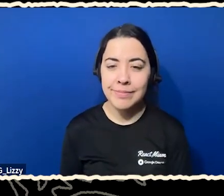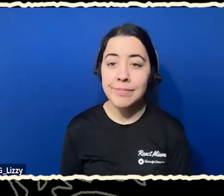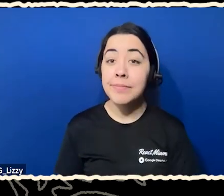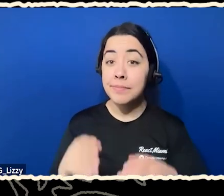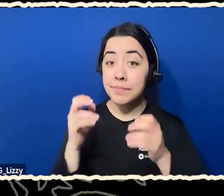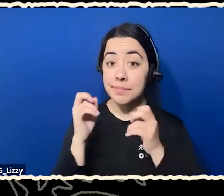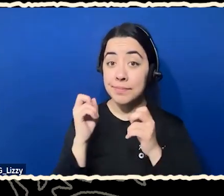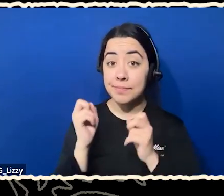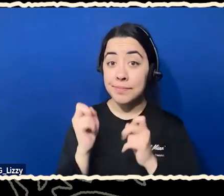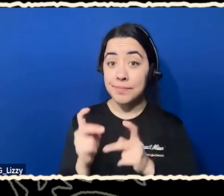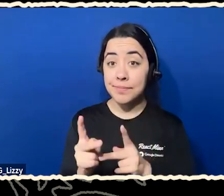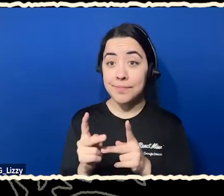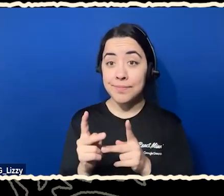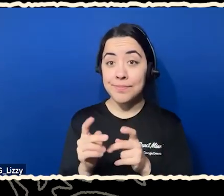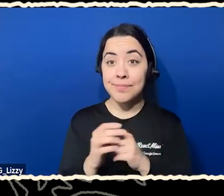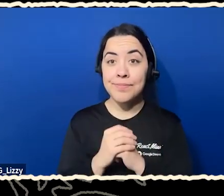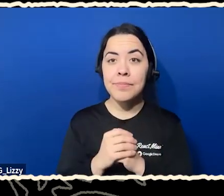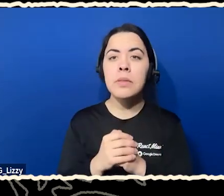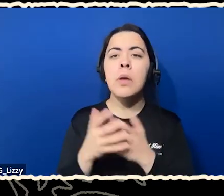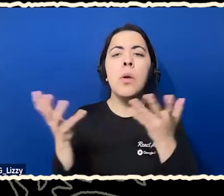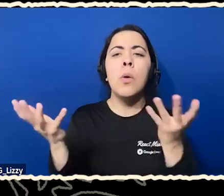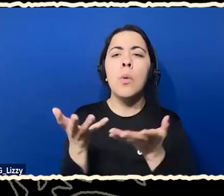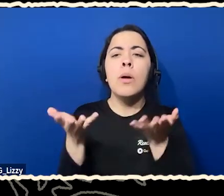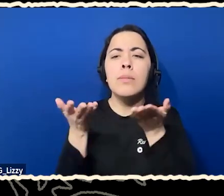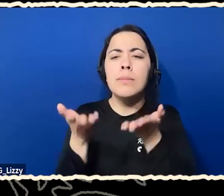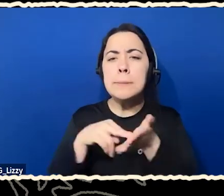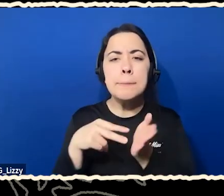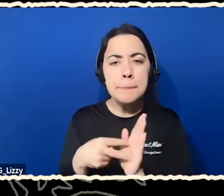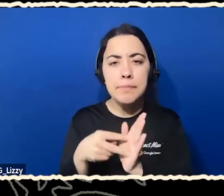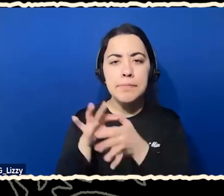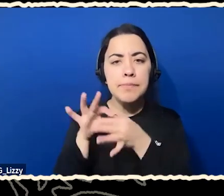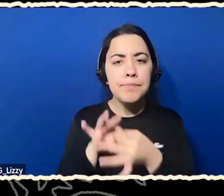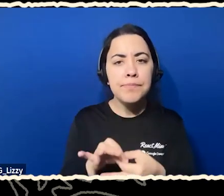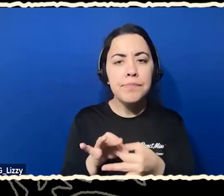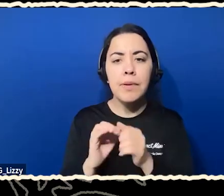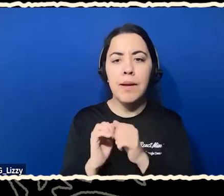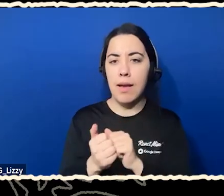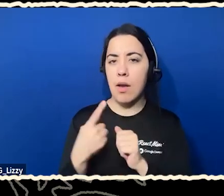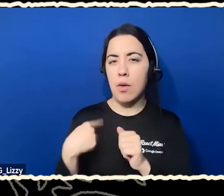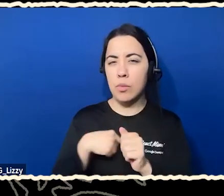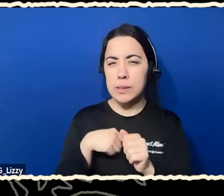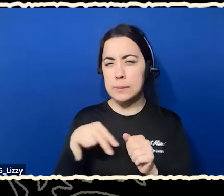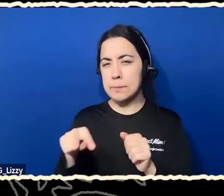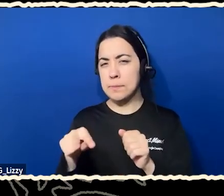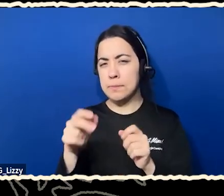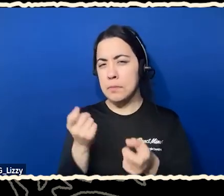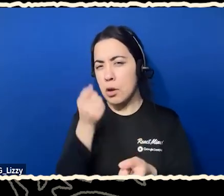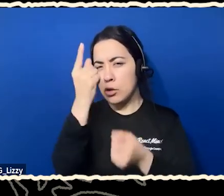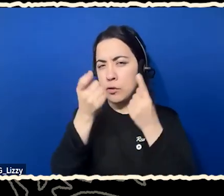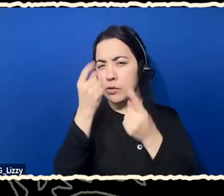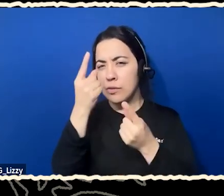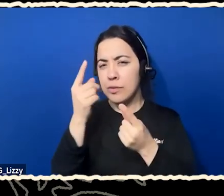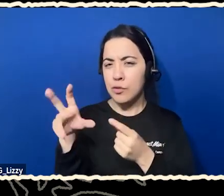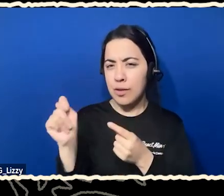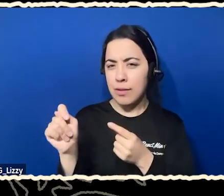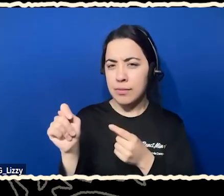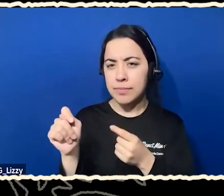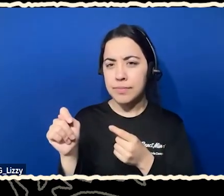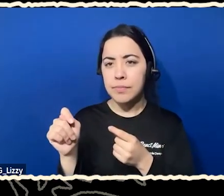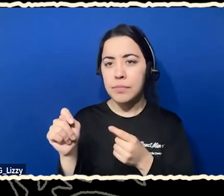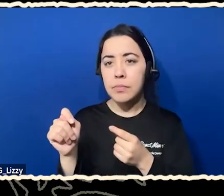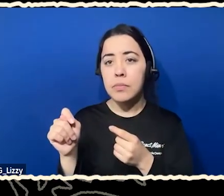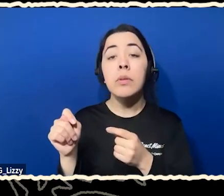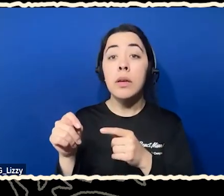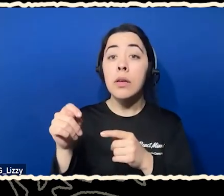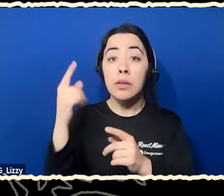OK, so what does this actually mean in terms of how we understand React? And this goes